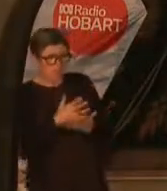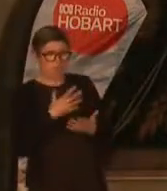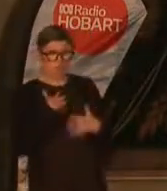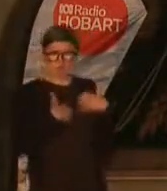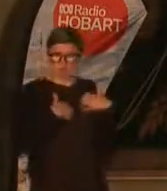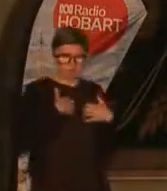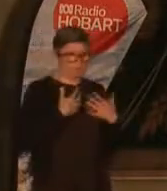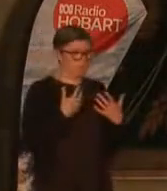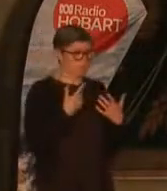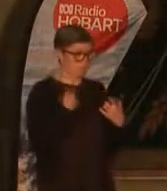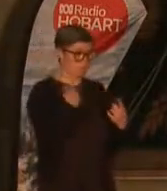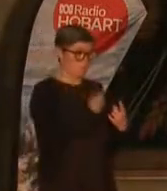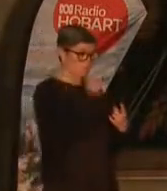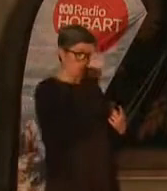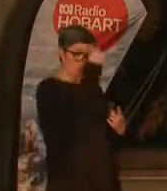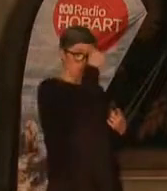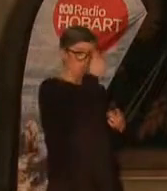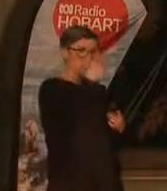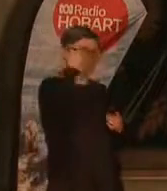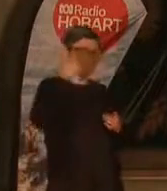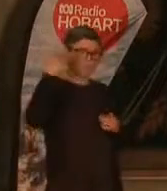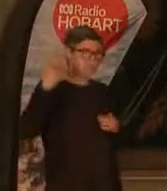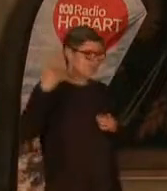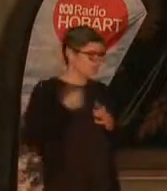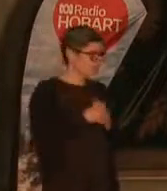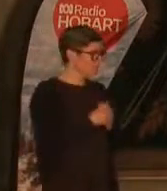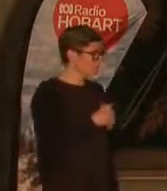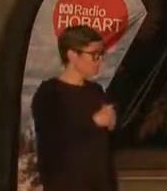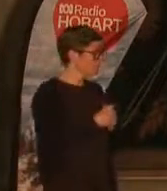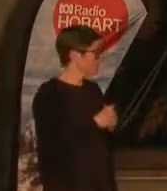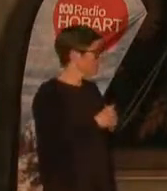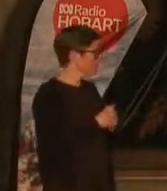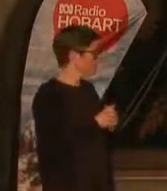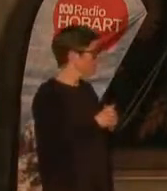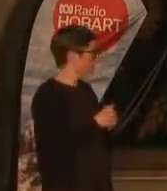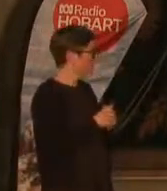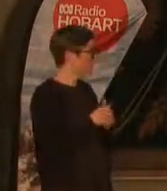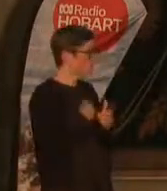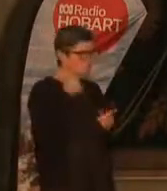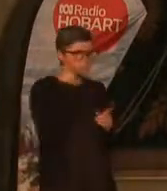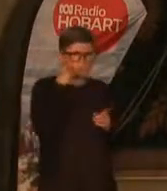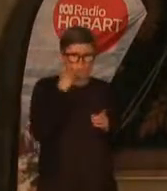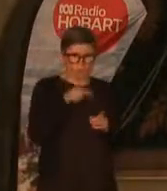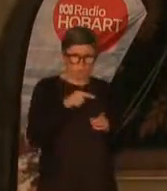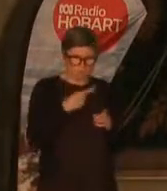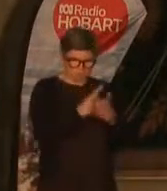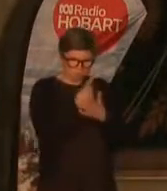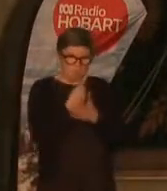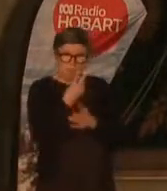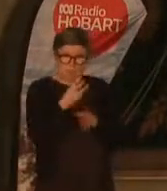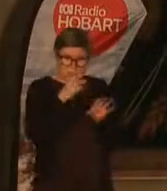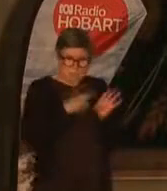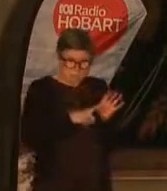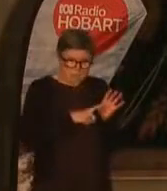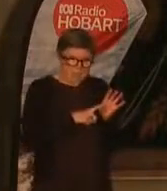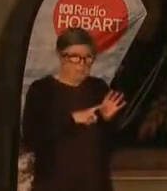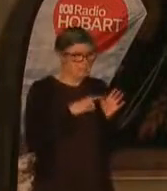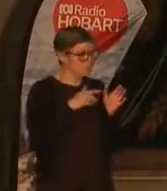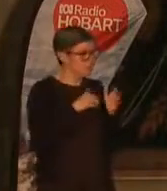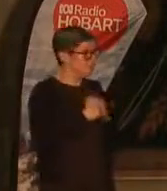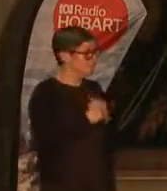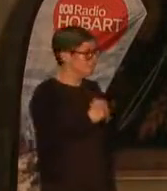you knew that your way of language revival was effective because you've been doing it for 30 years, mm-hmm. and then now it's different trying to validate